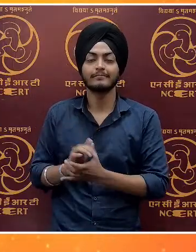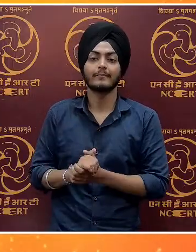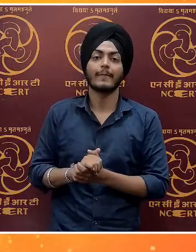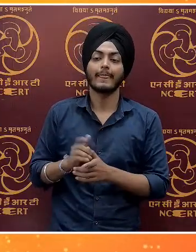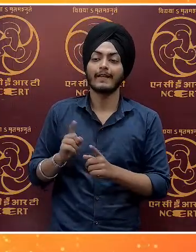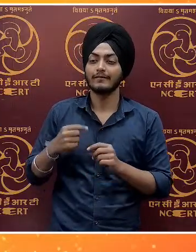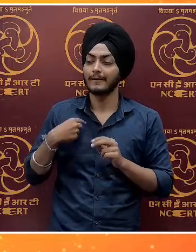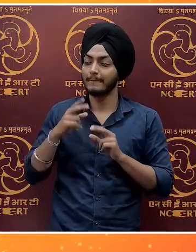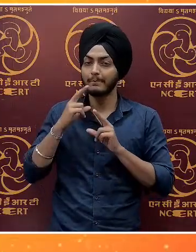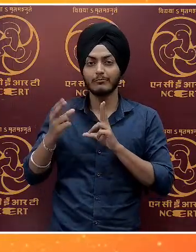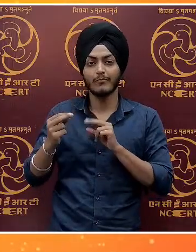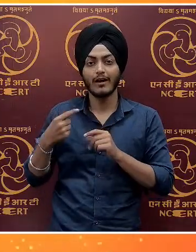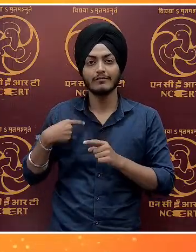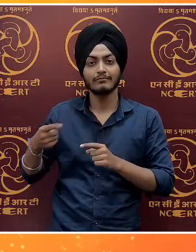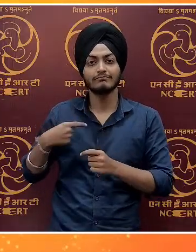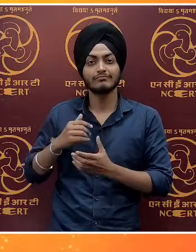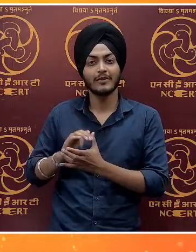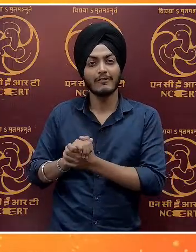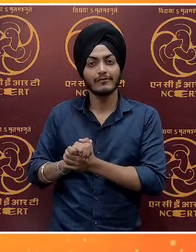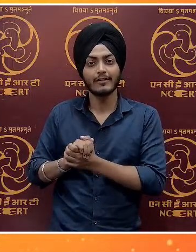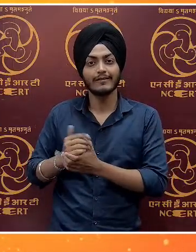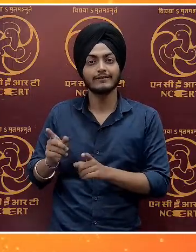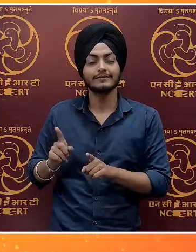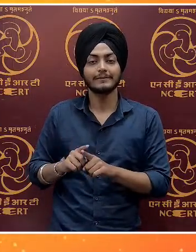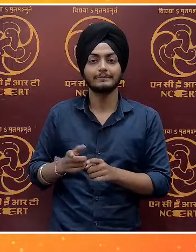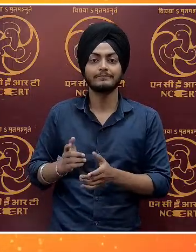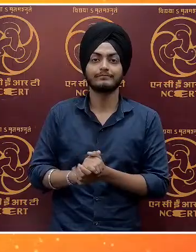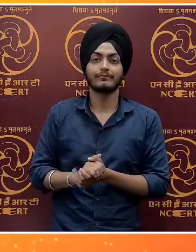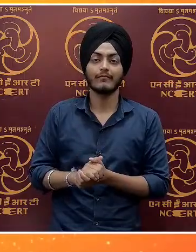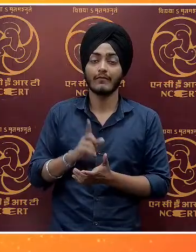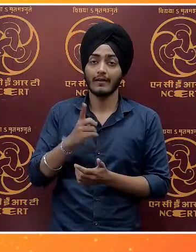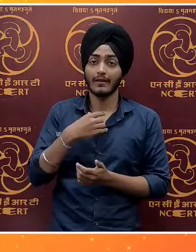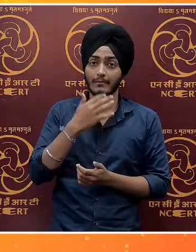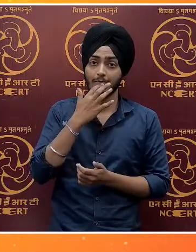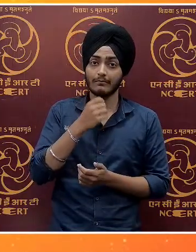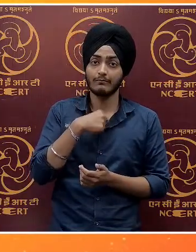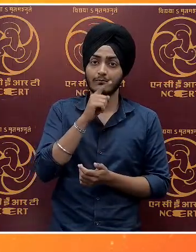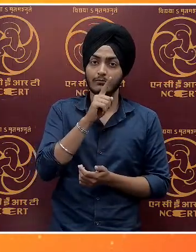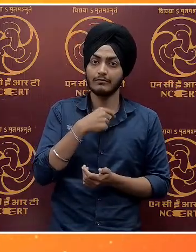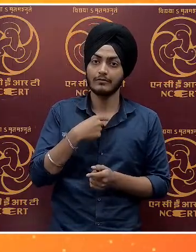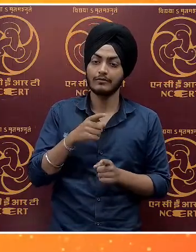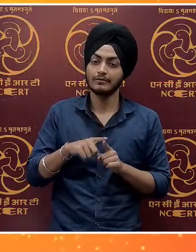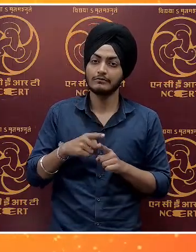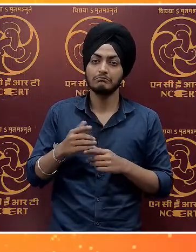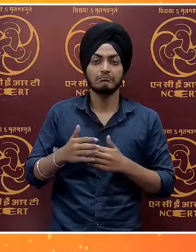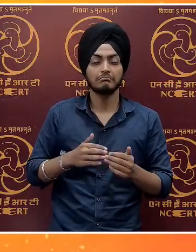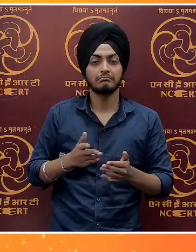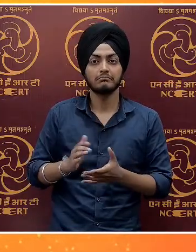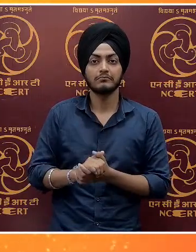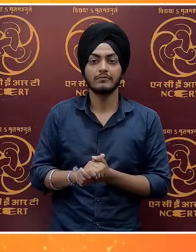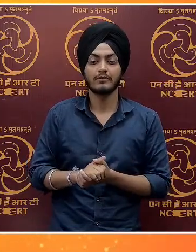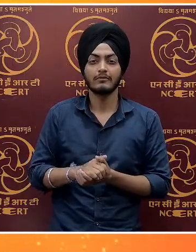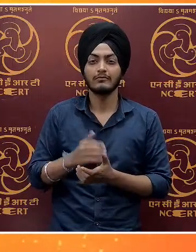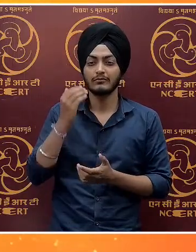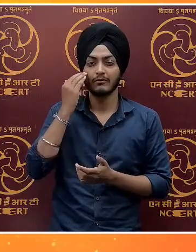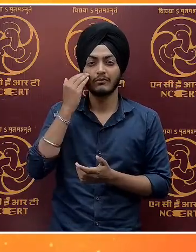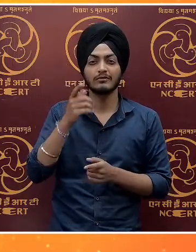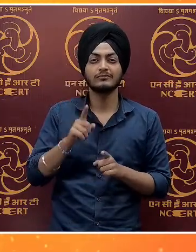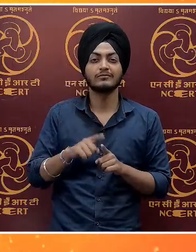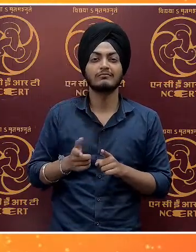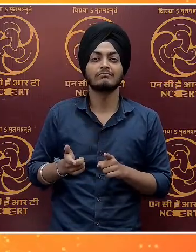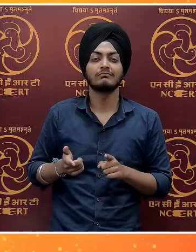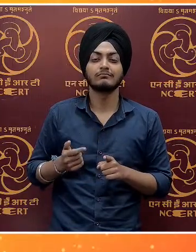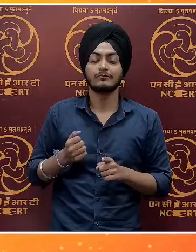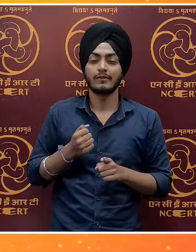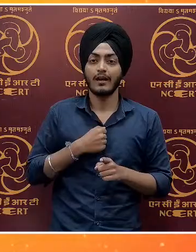them about our friendship. I think there is one more important thing that we should do, because it's an inclusive session. Ma'am, don't you think no matter from